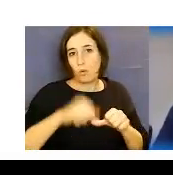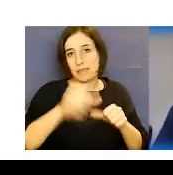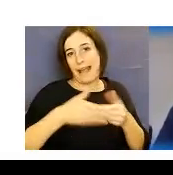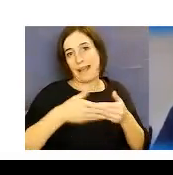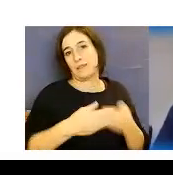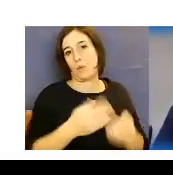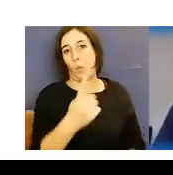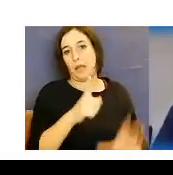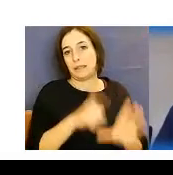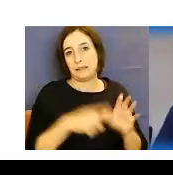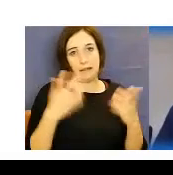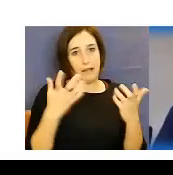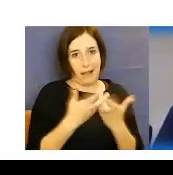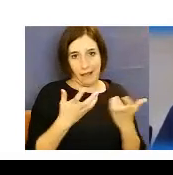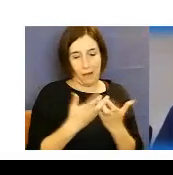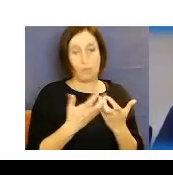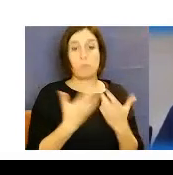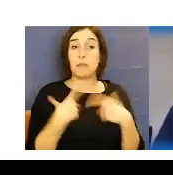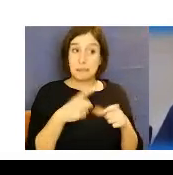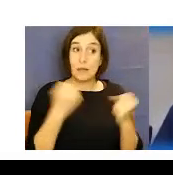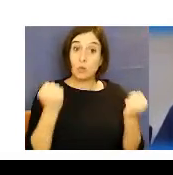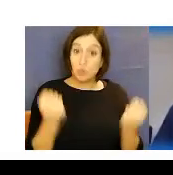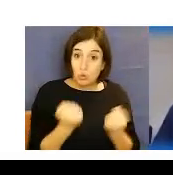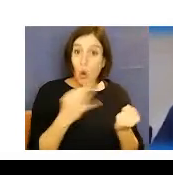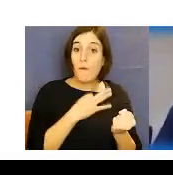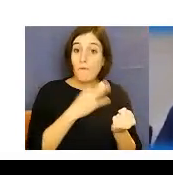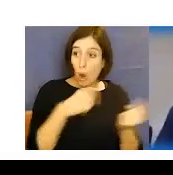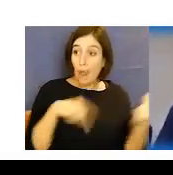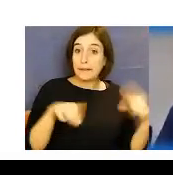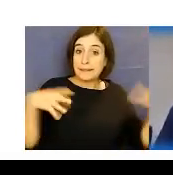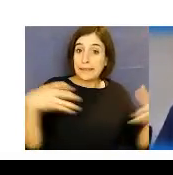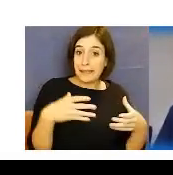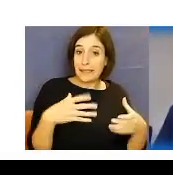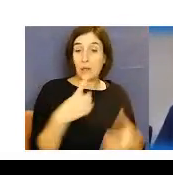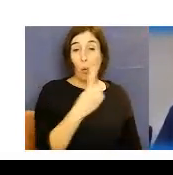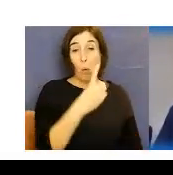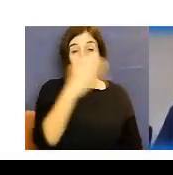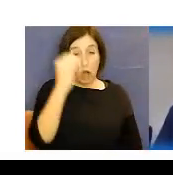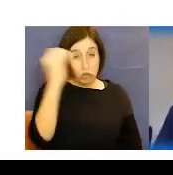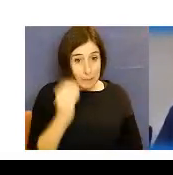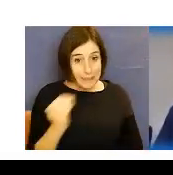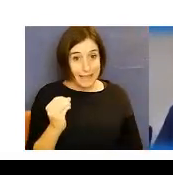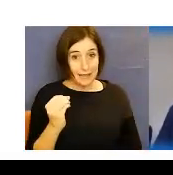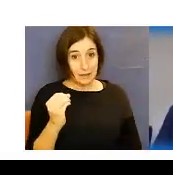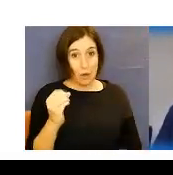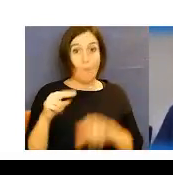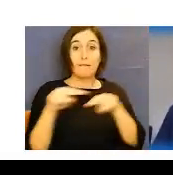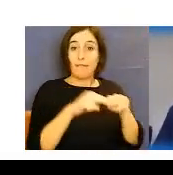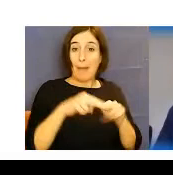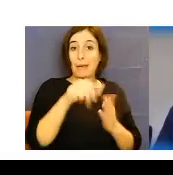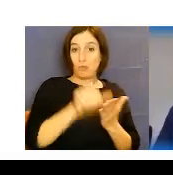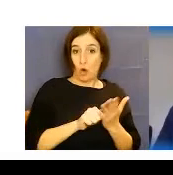program, you know, 100% of our funding, you know, programs are run by volunteers. So we're looking at creating opportunities, but working